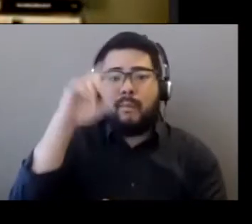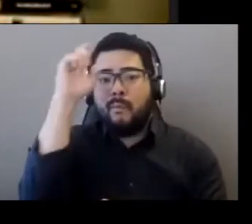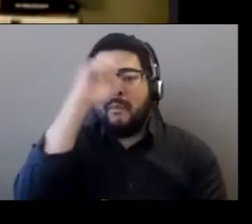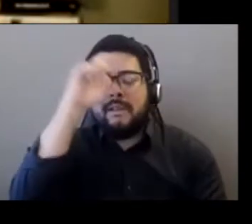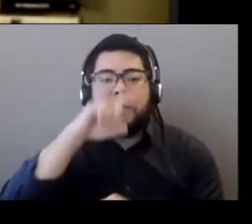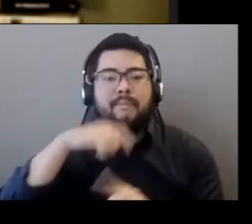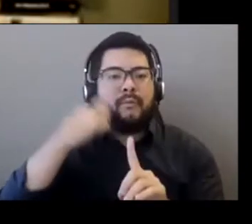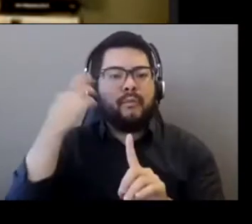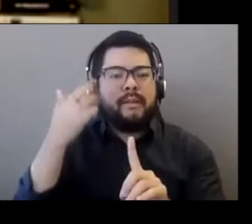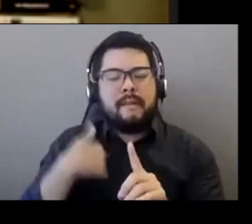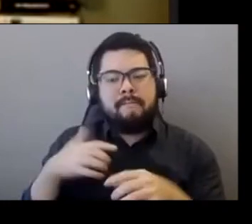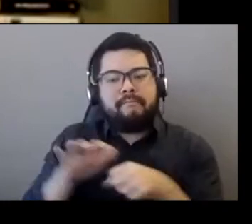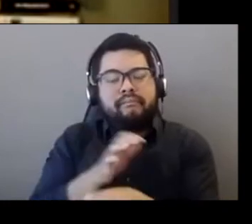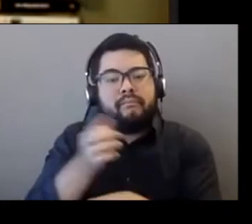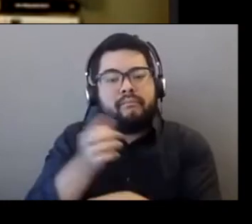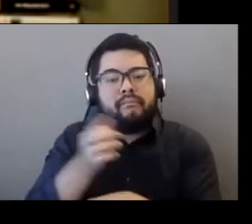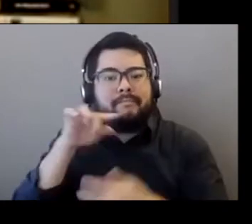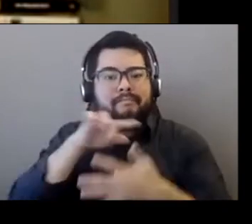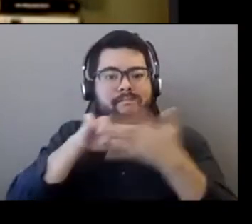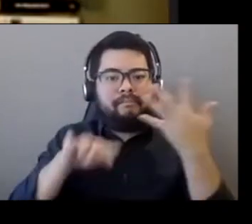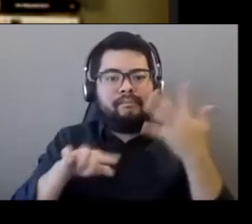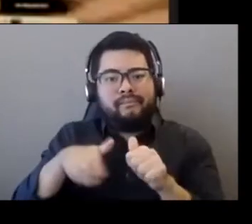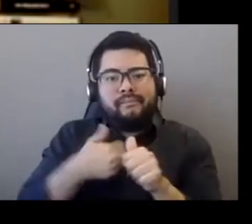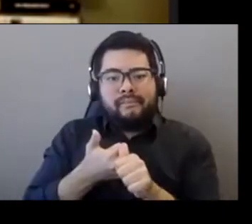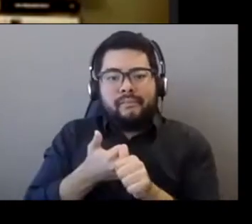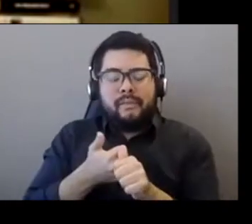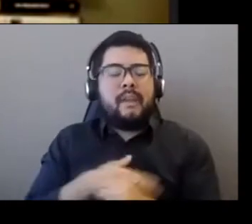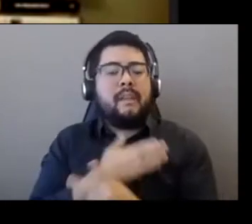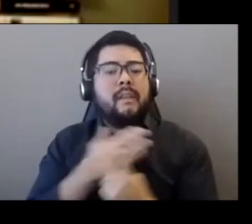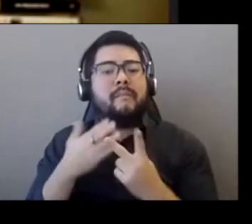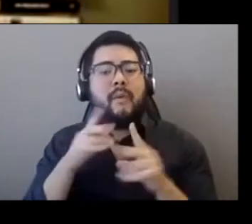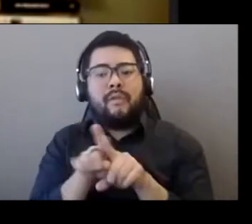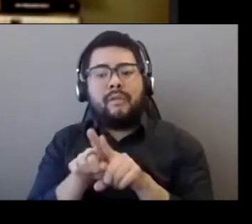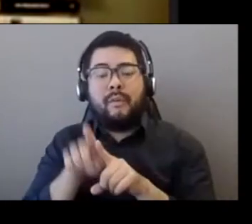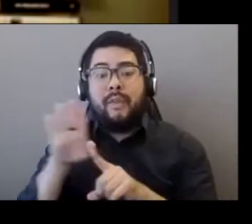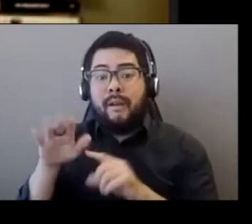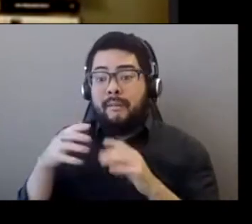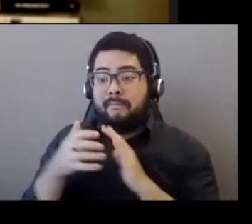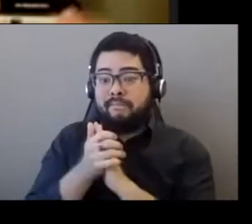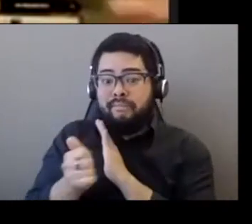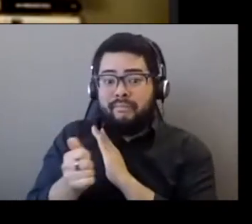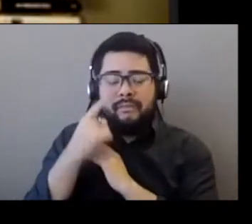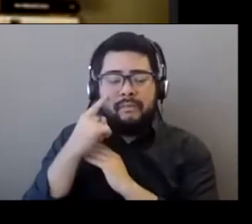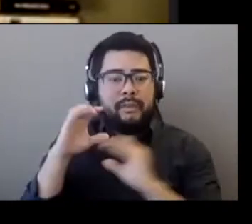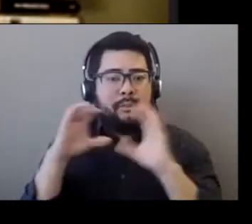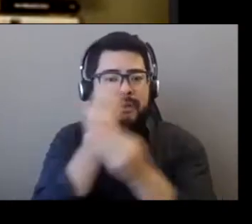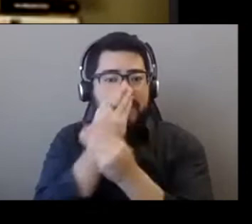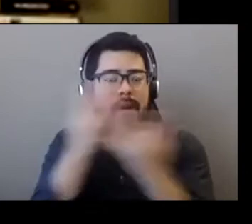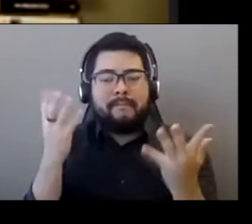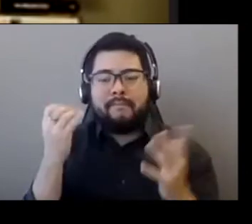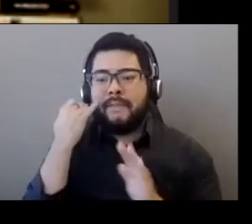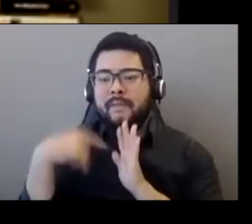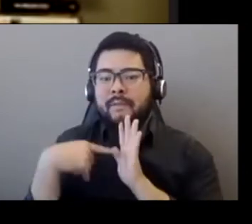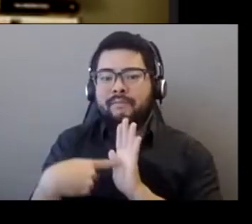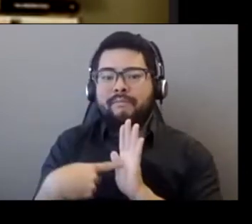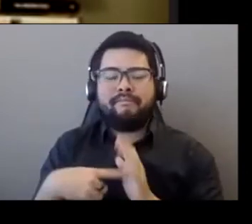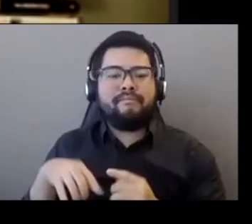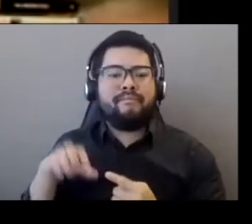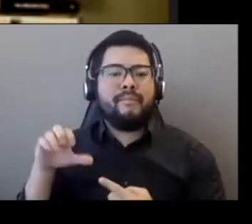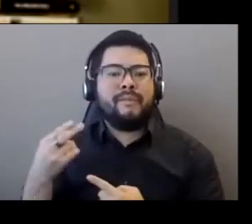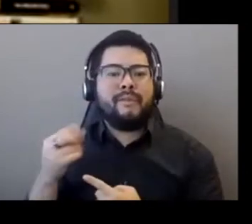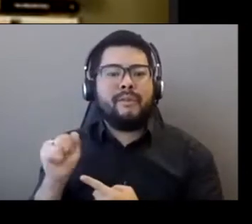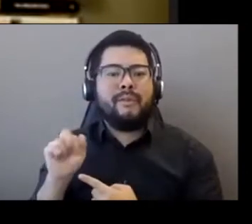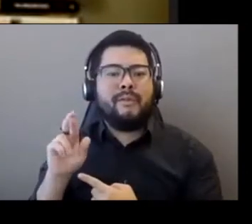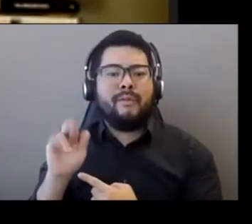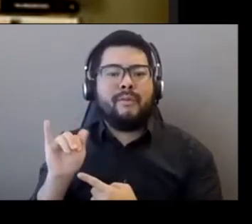of the elements and so on. And then their capacity to communicate it, you know, whether that's called charisma or it's called a skill